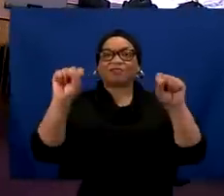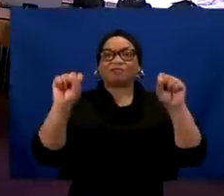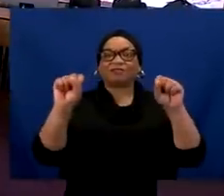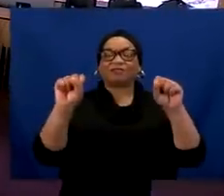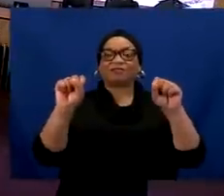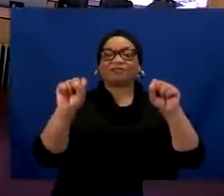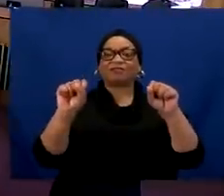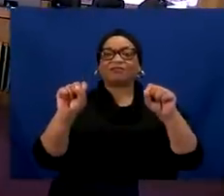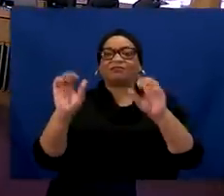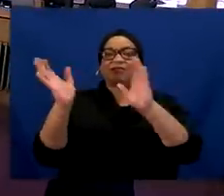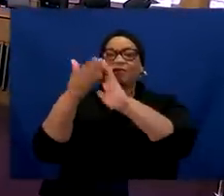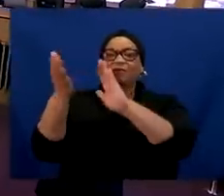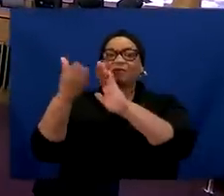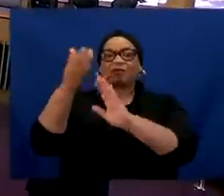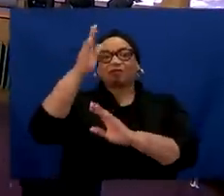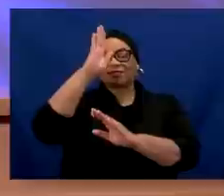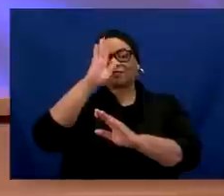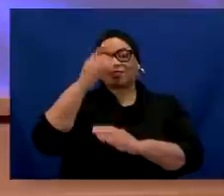your decision.